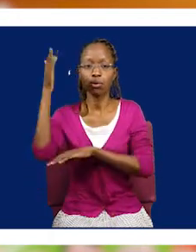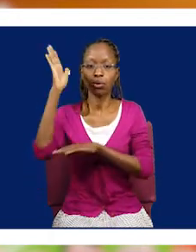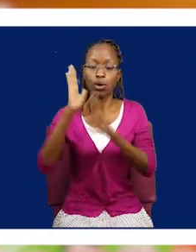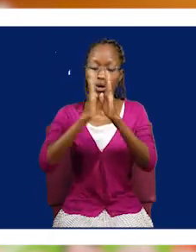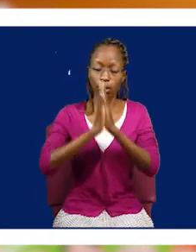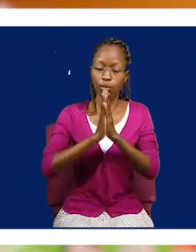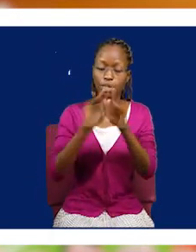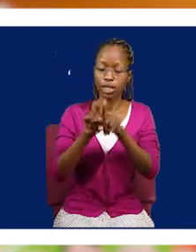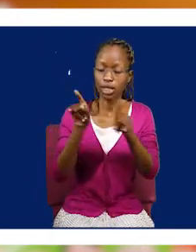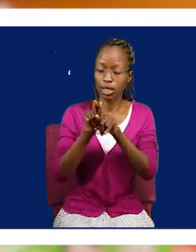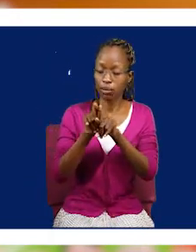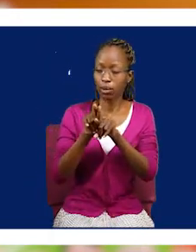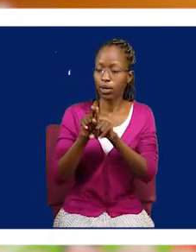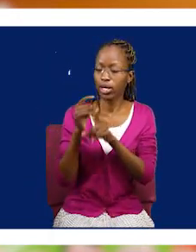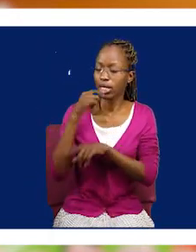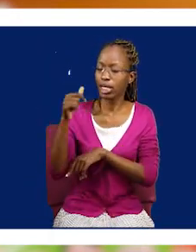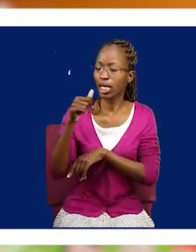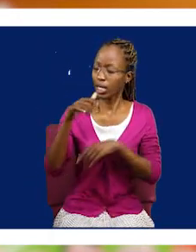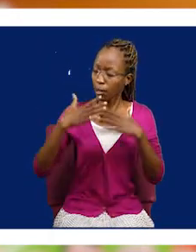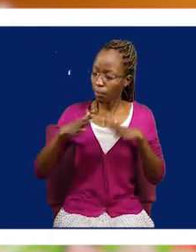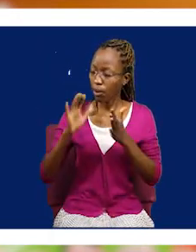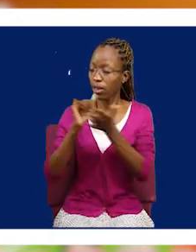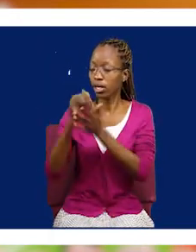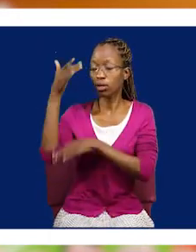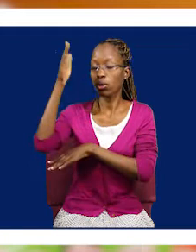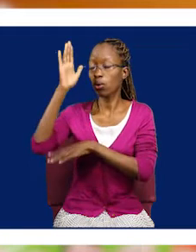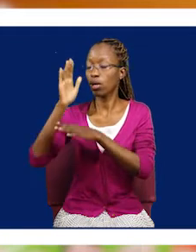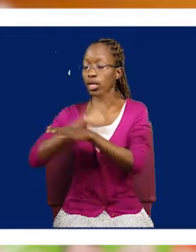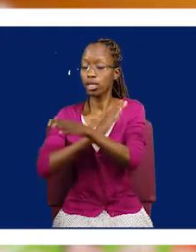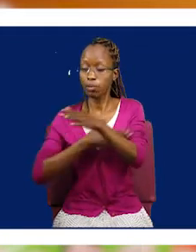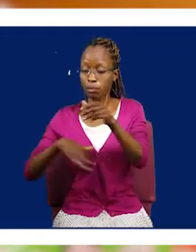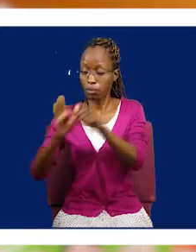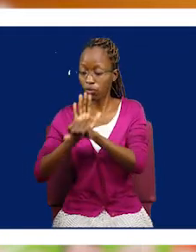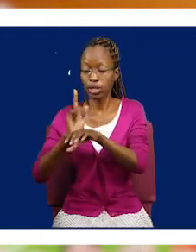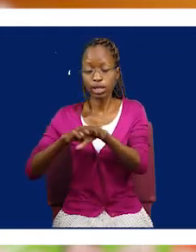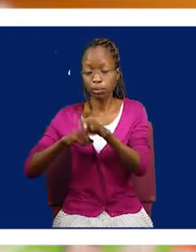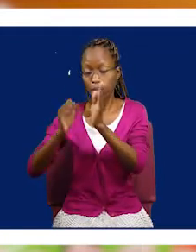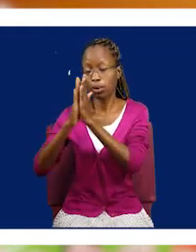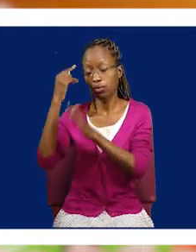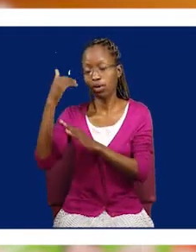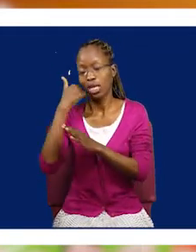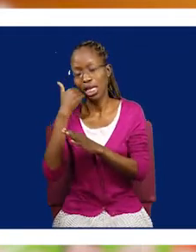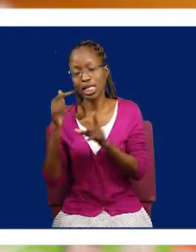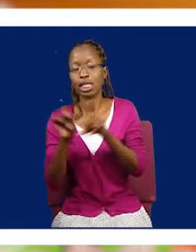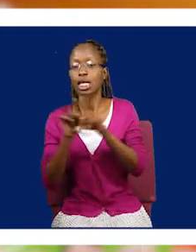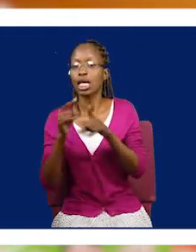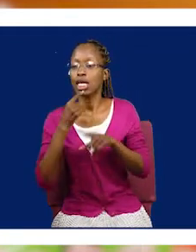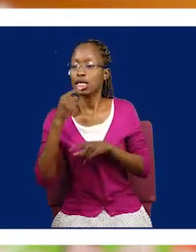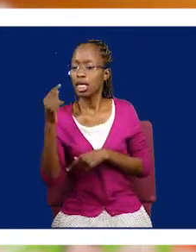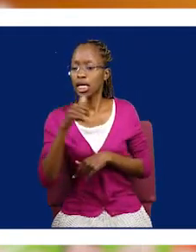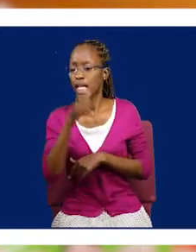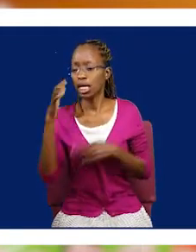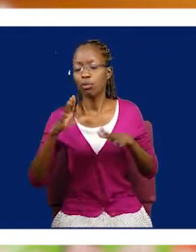In praying, they were telling others that God is powerful. When they were praying for the sick, they were telling others